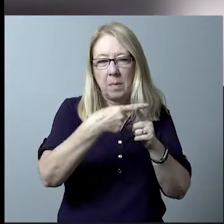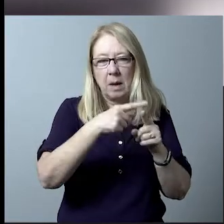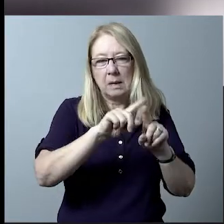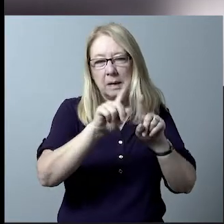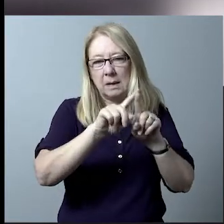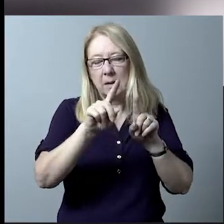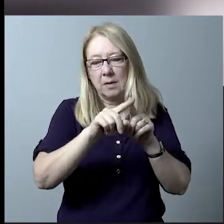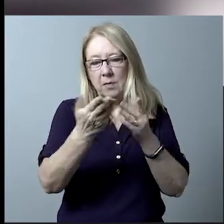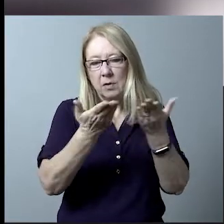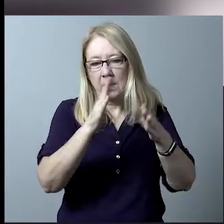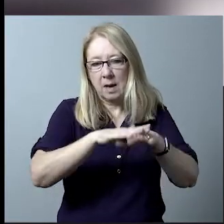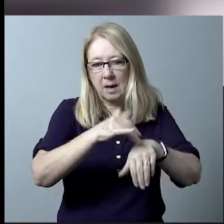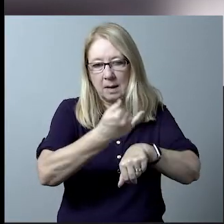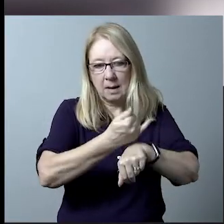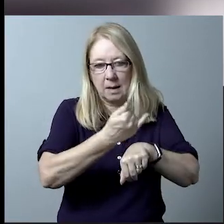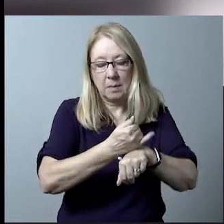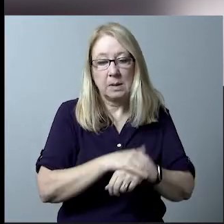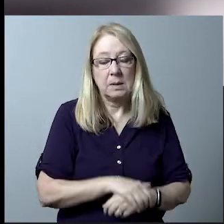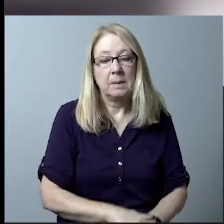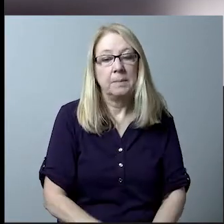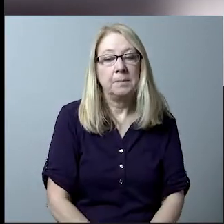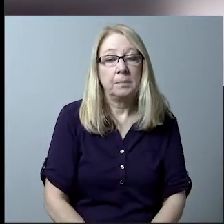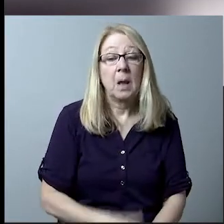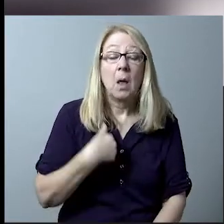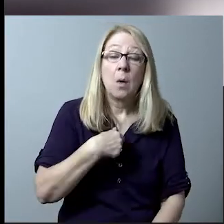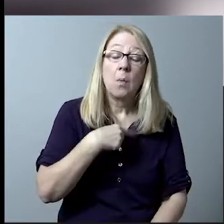information on many other services across campus.